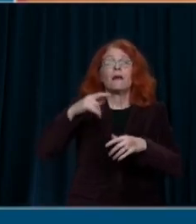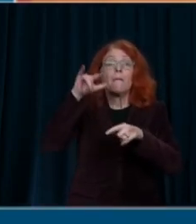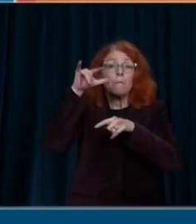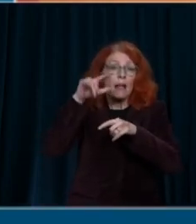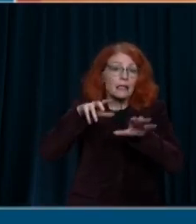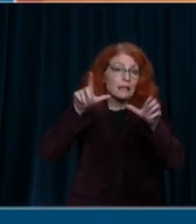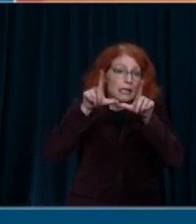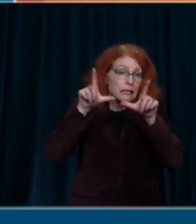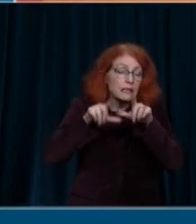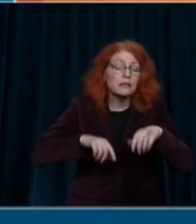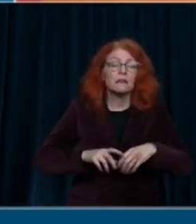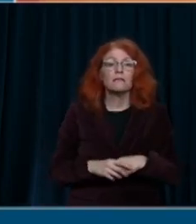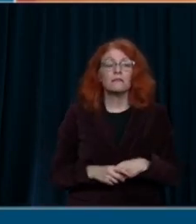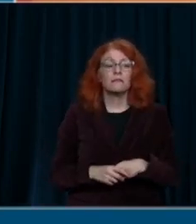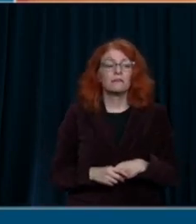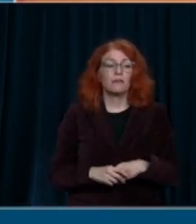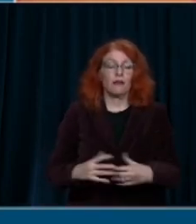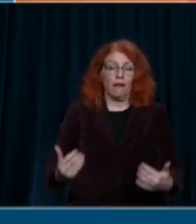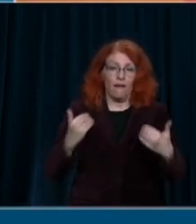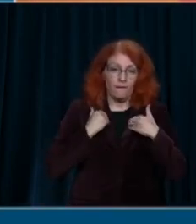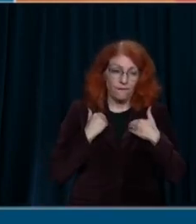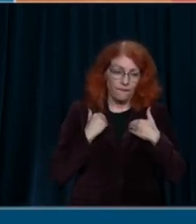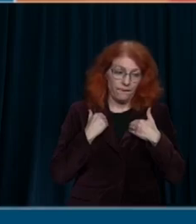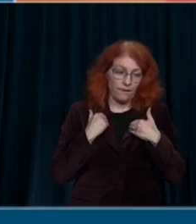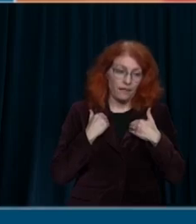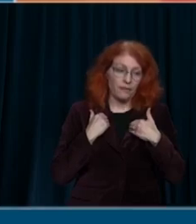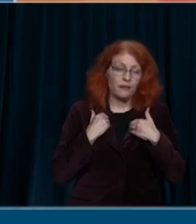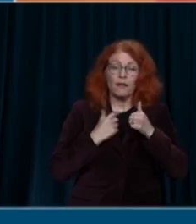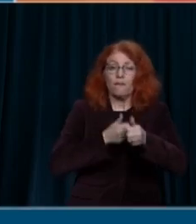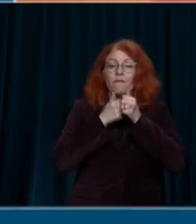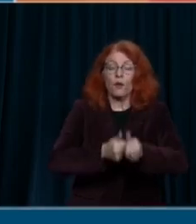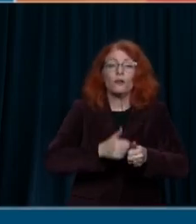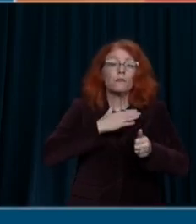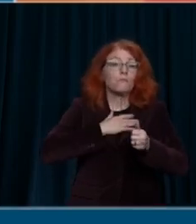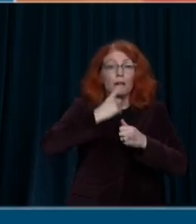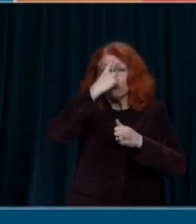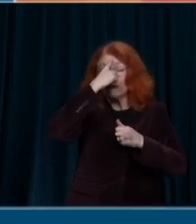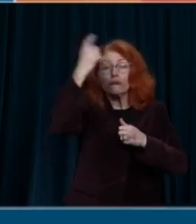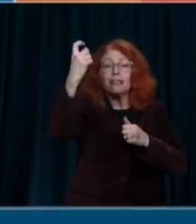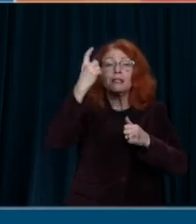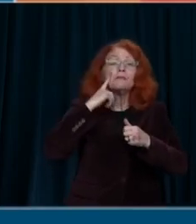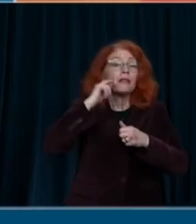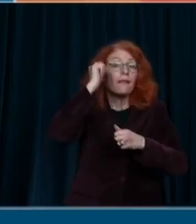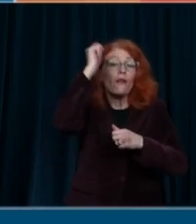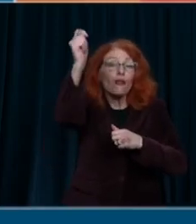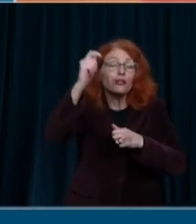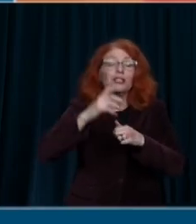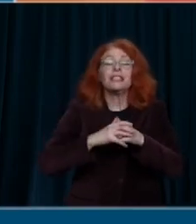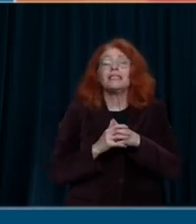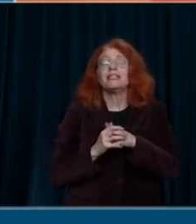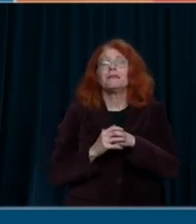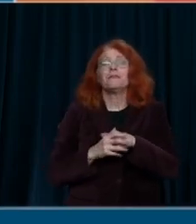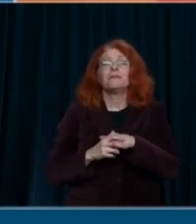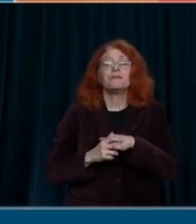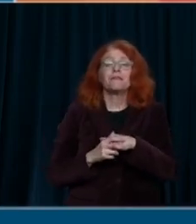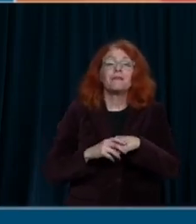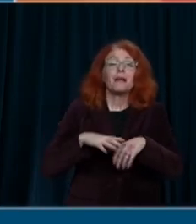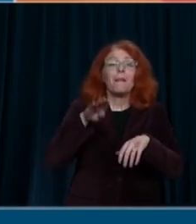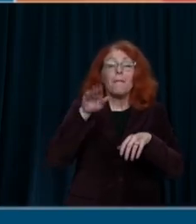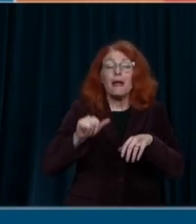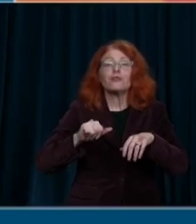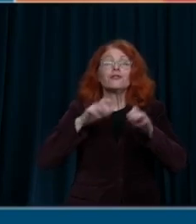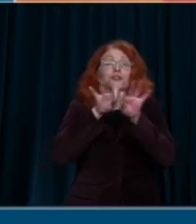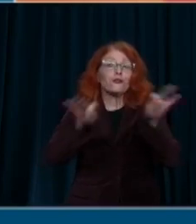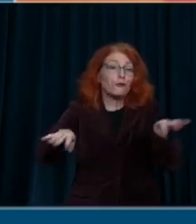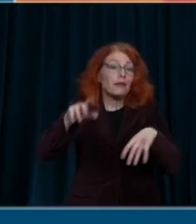license. I have followed my dreams in theology. I have a bachelor's degree in theology,